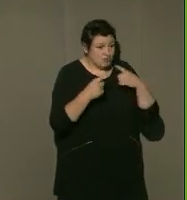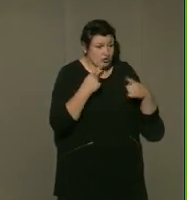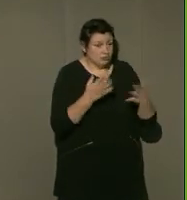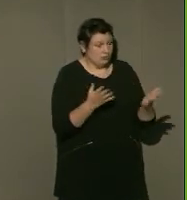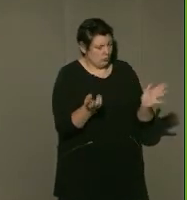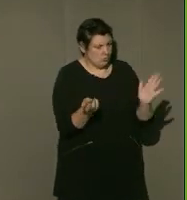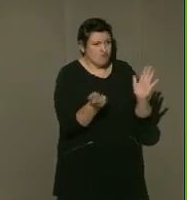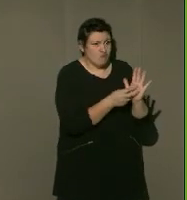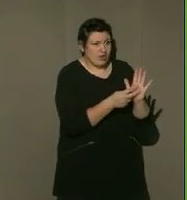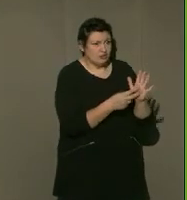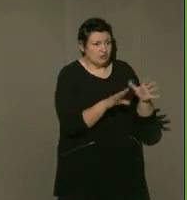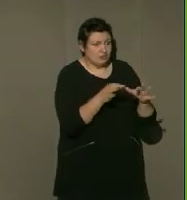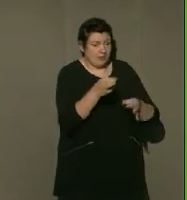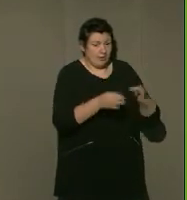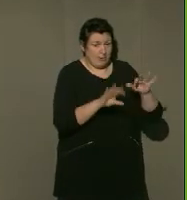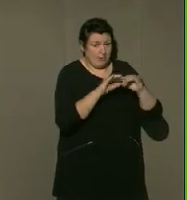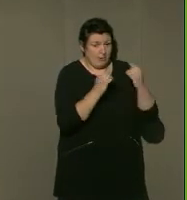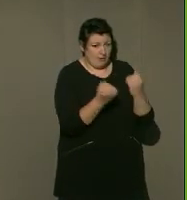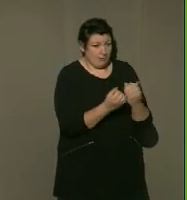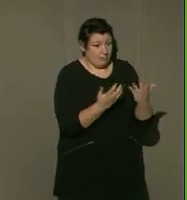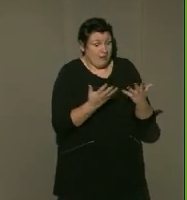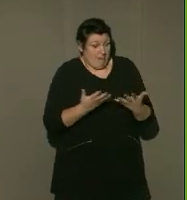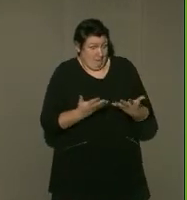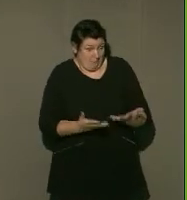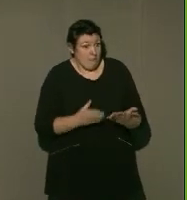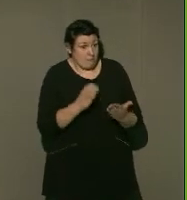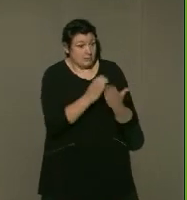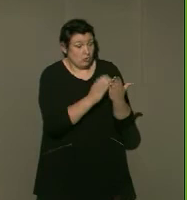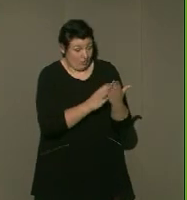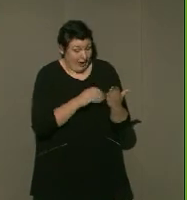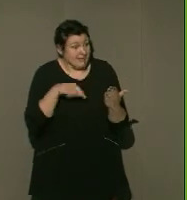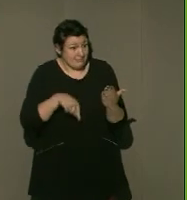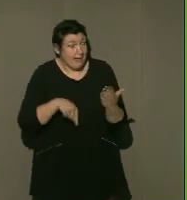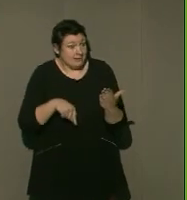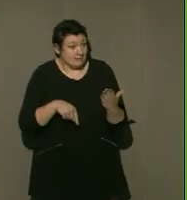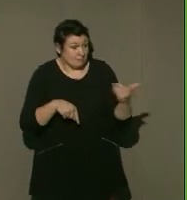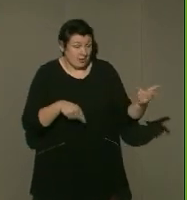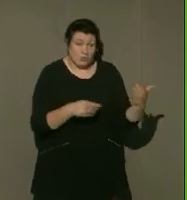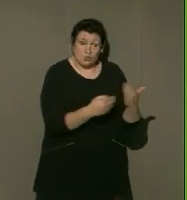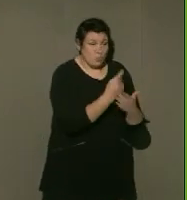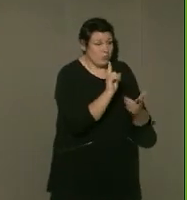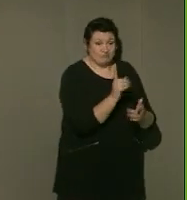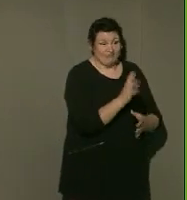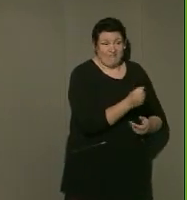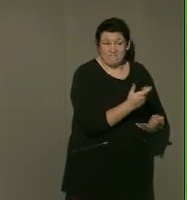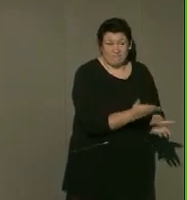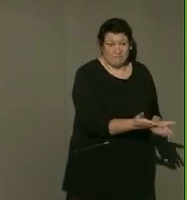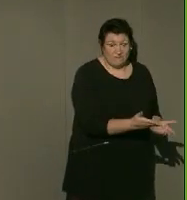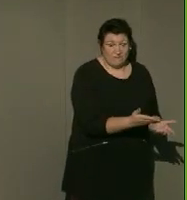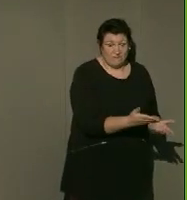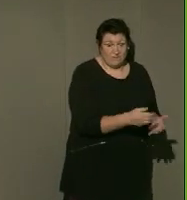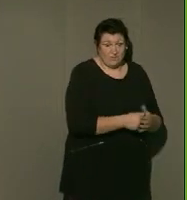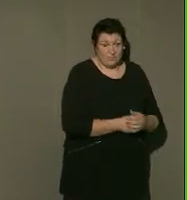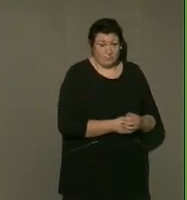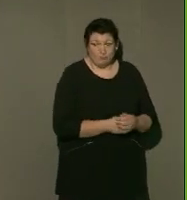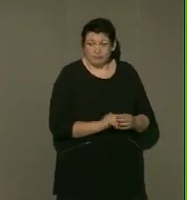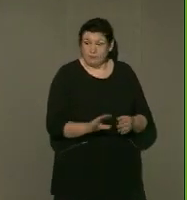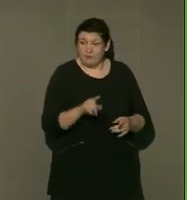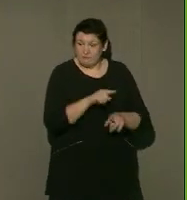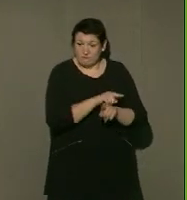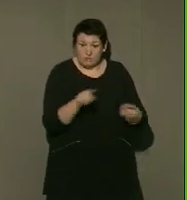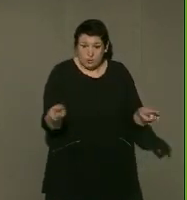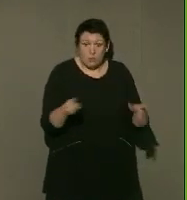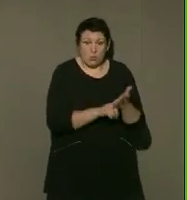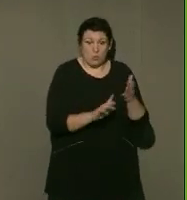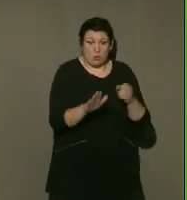party. Our current constitution has this. It details this very, very clearly. So on the grounds of what is really important for you in your local